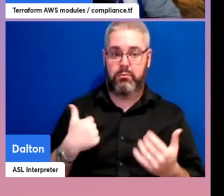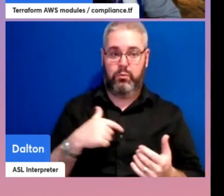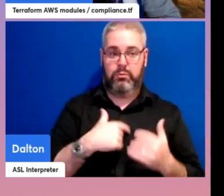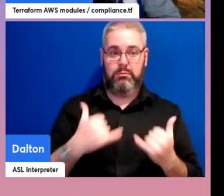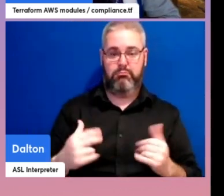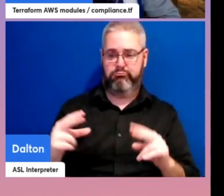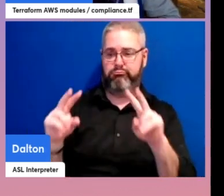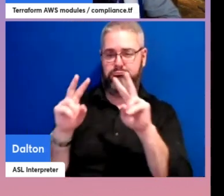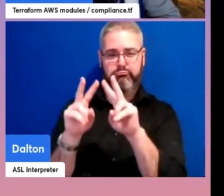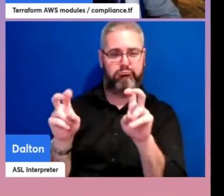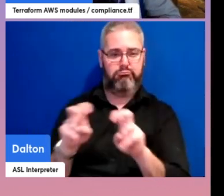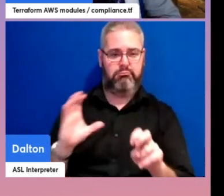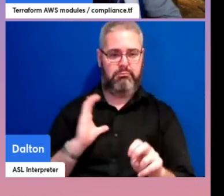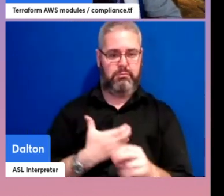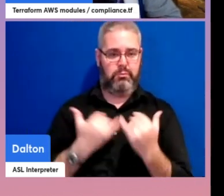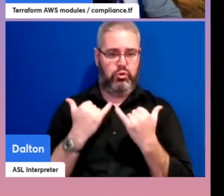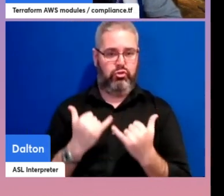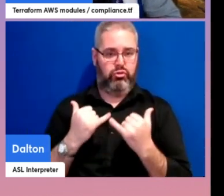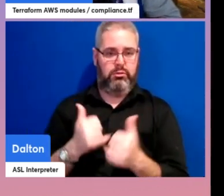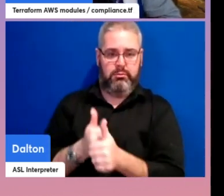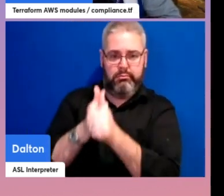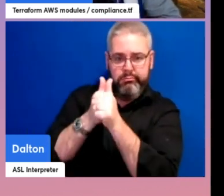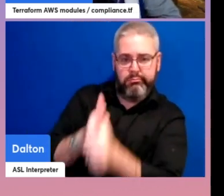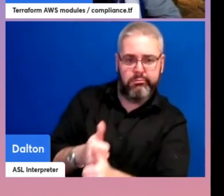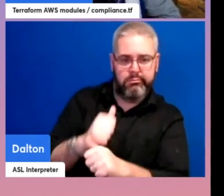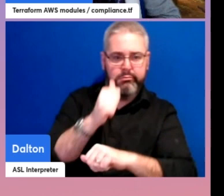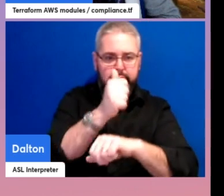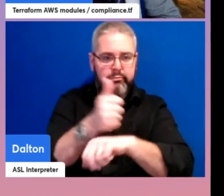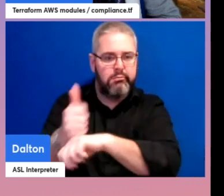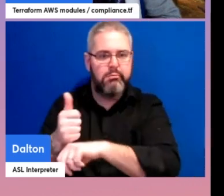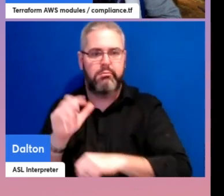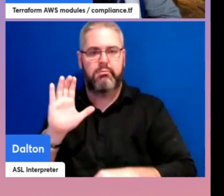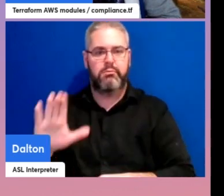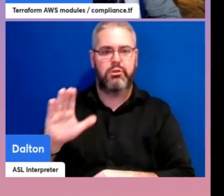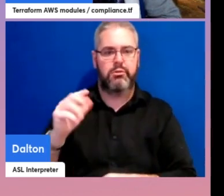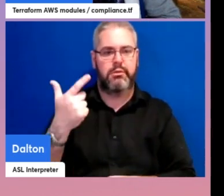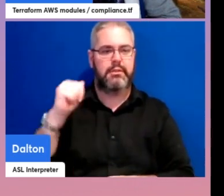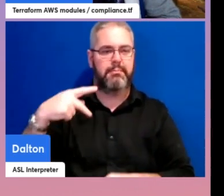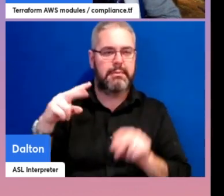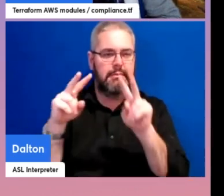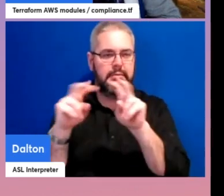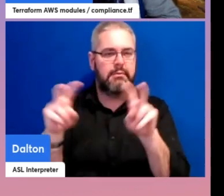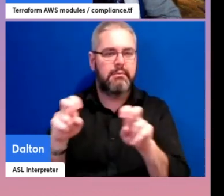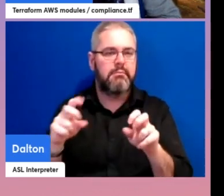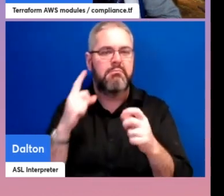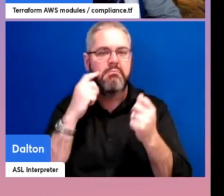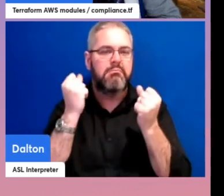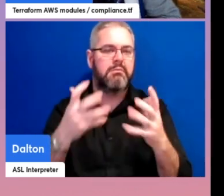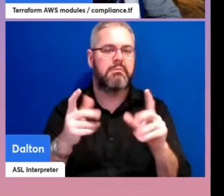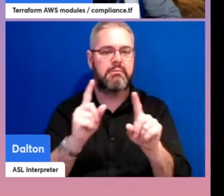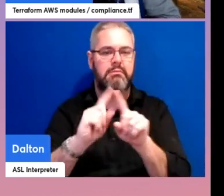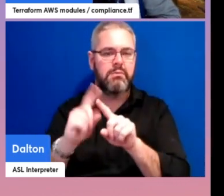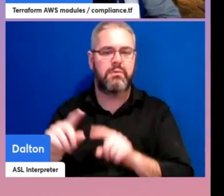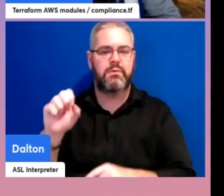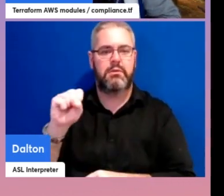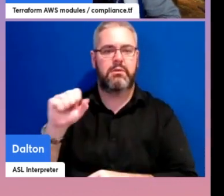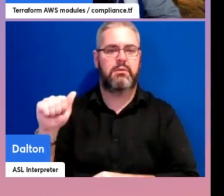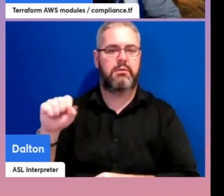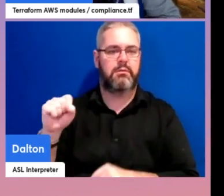compliance posture or do so-called gap analysis. There are many different SaaS companies and